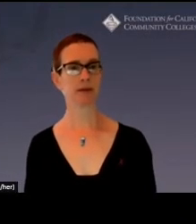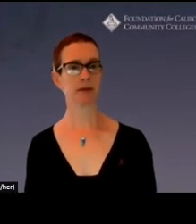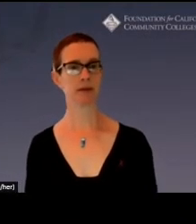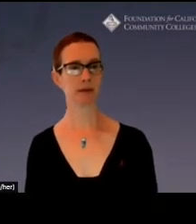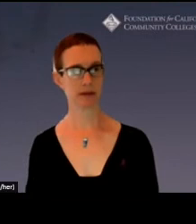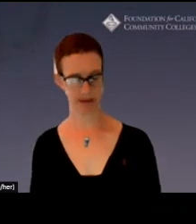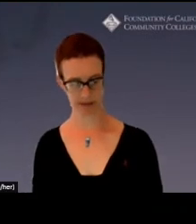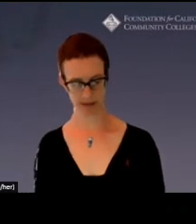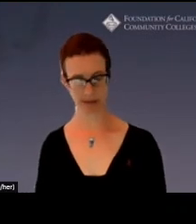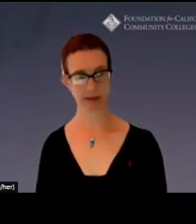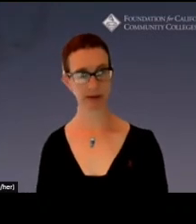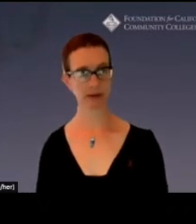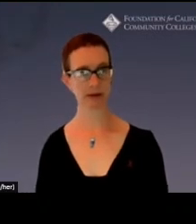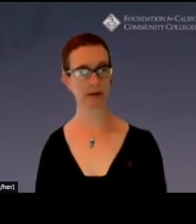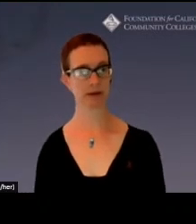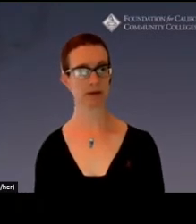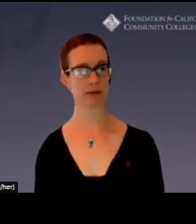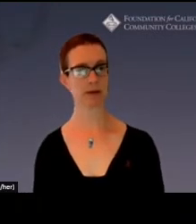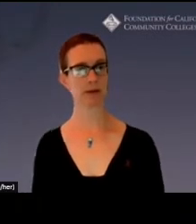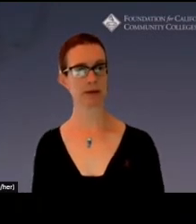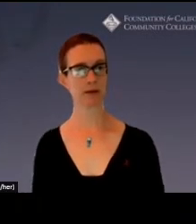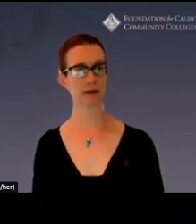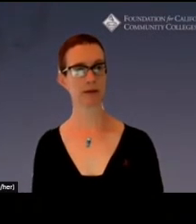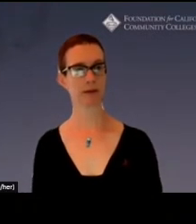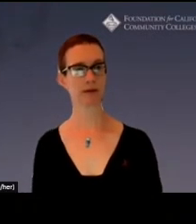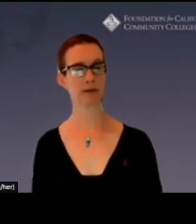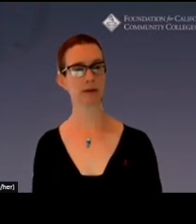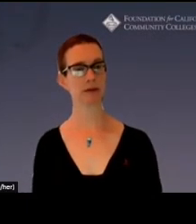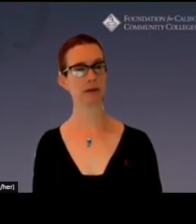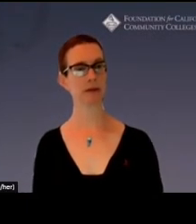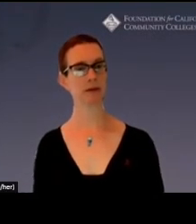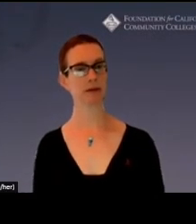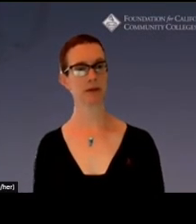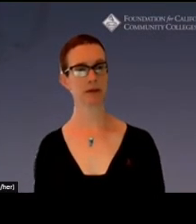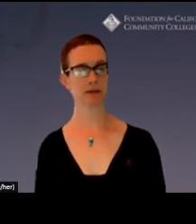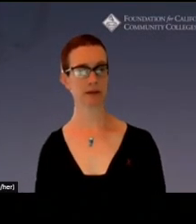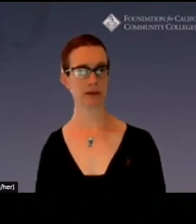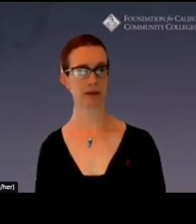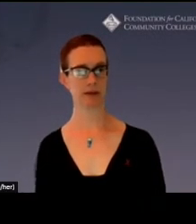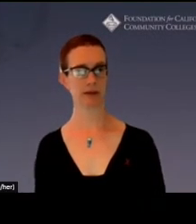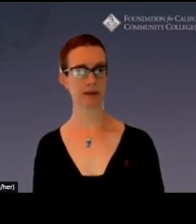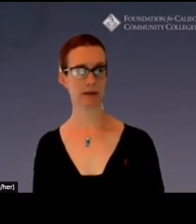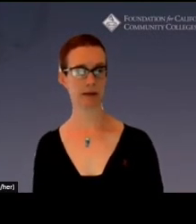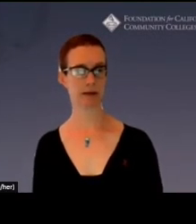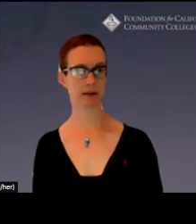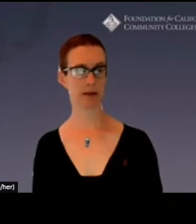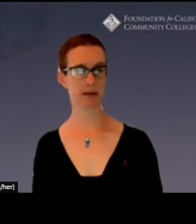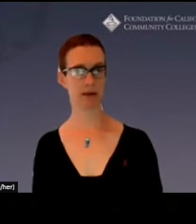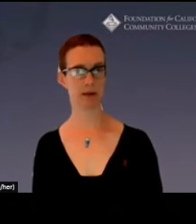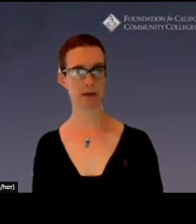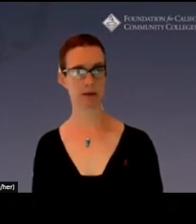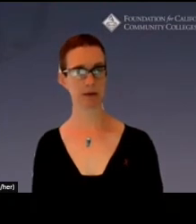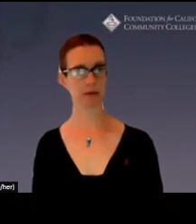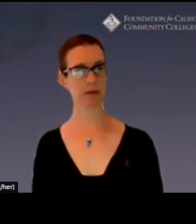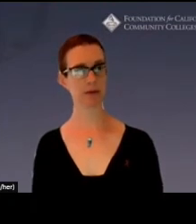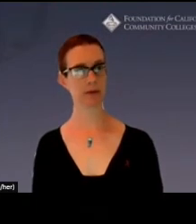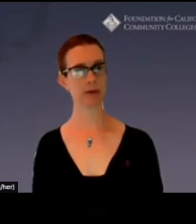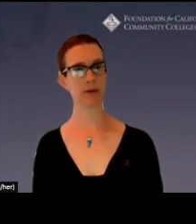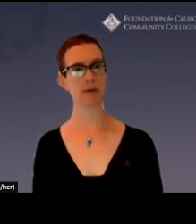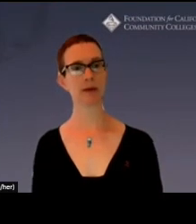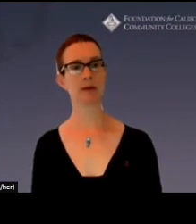into post-secondary and into workforce, and also to help facilitate tools like CCGI, the California College Guidance